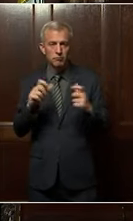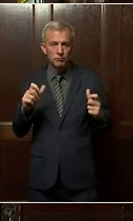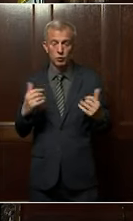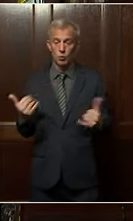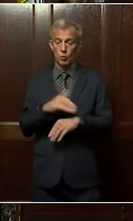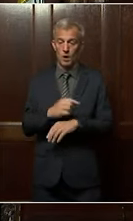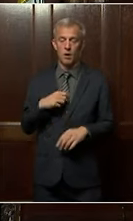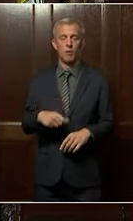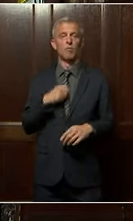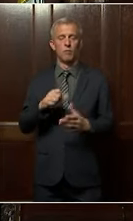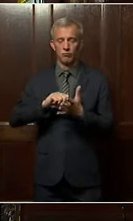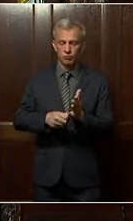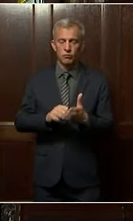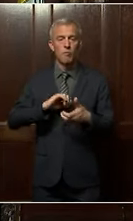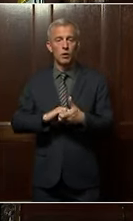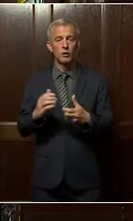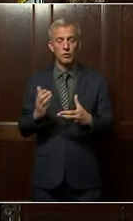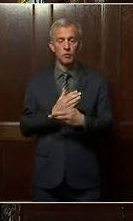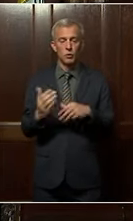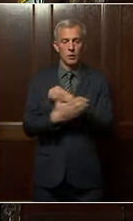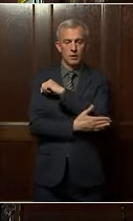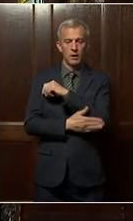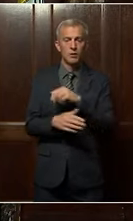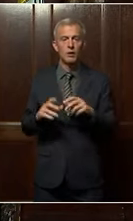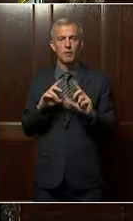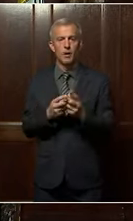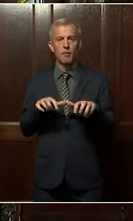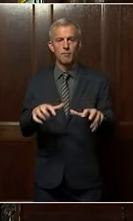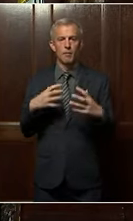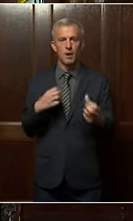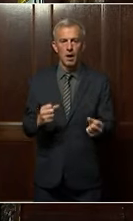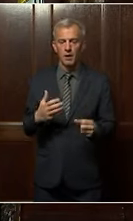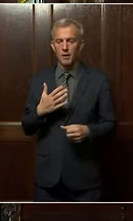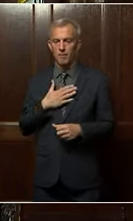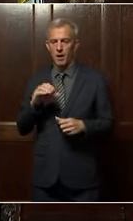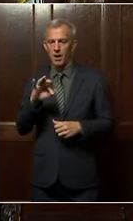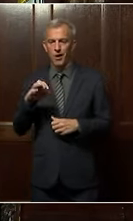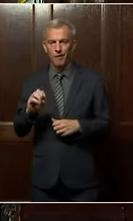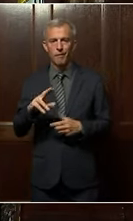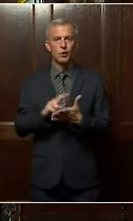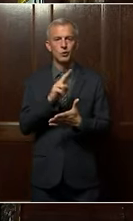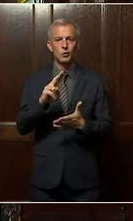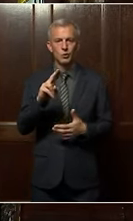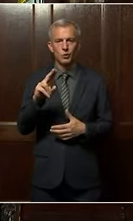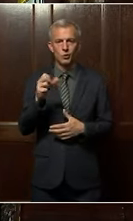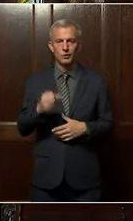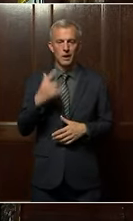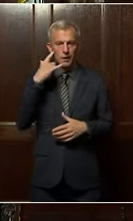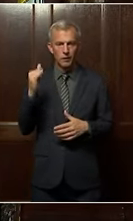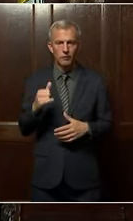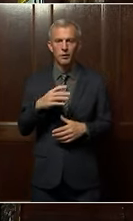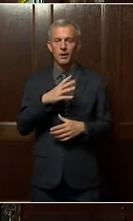proud to highlight a partnership between the County Department of Public Health, my office, USC, and Lieberman Research Worldwide in